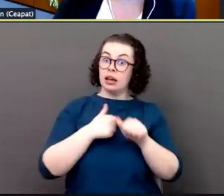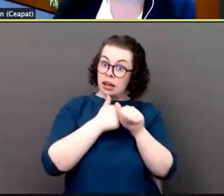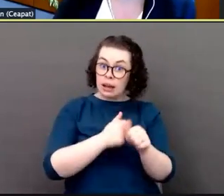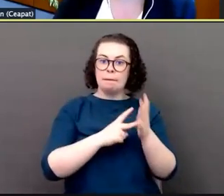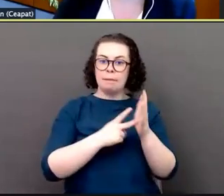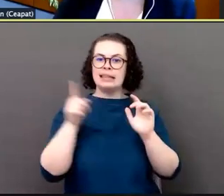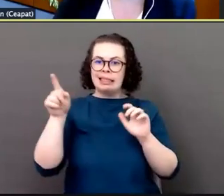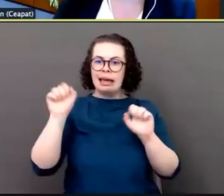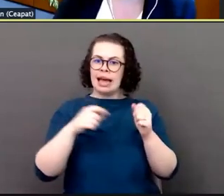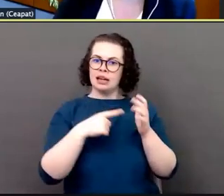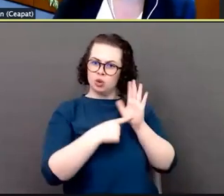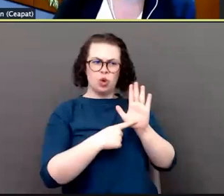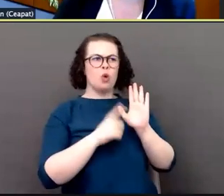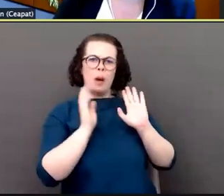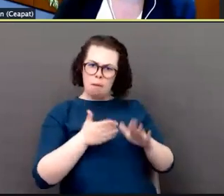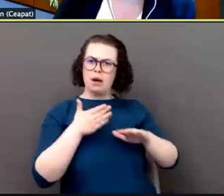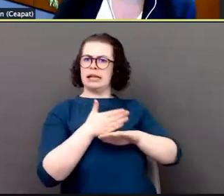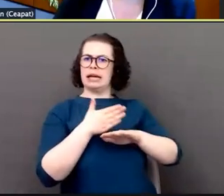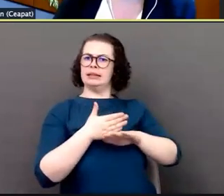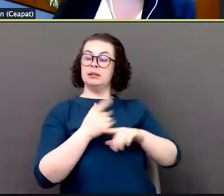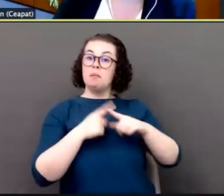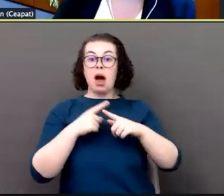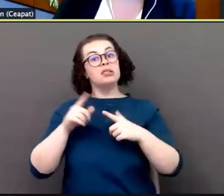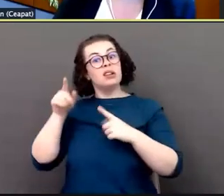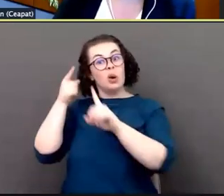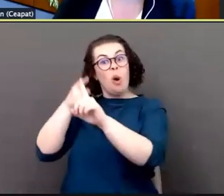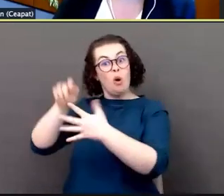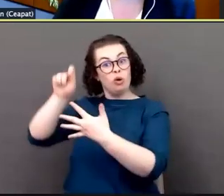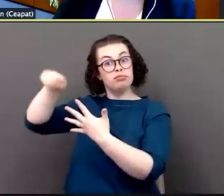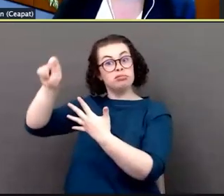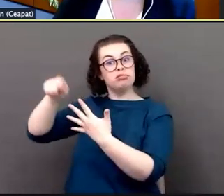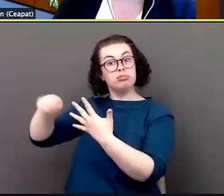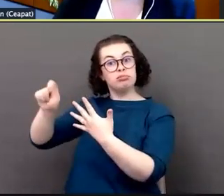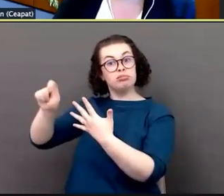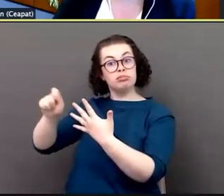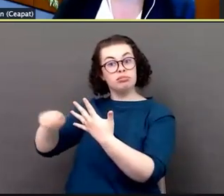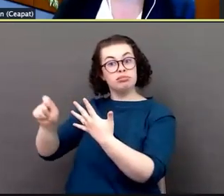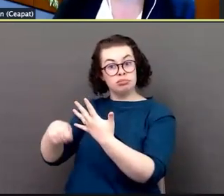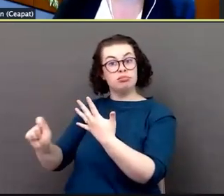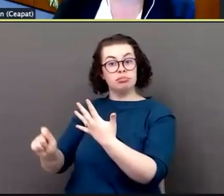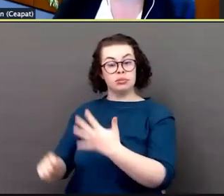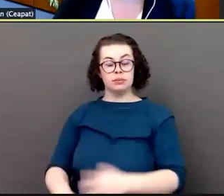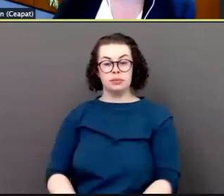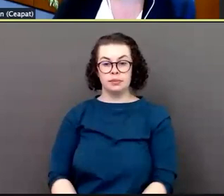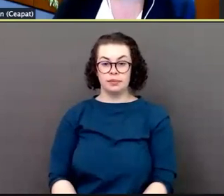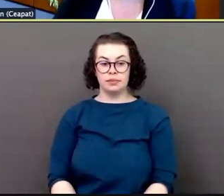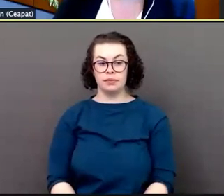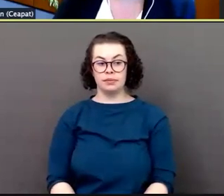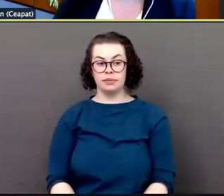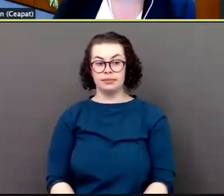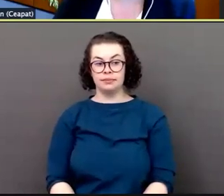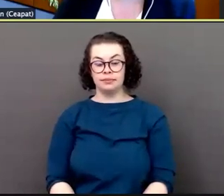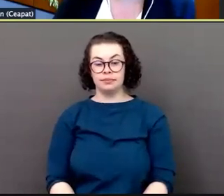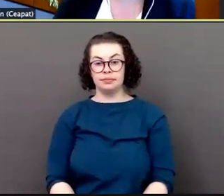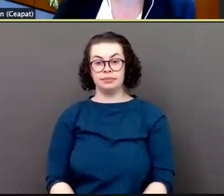achieve fundamental policy goals. It presents an opportunity to drive market